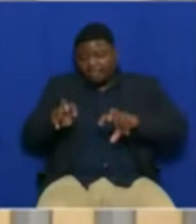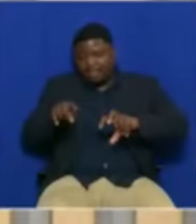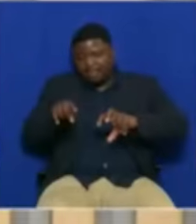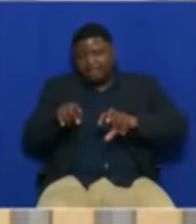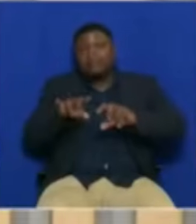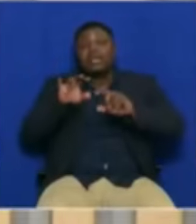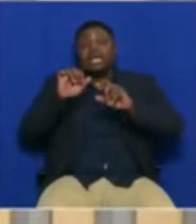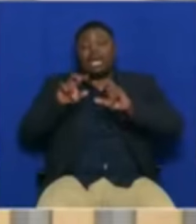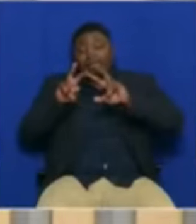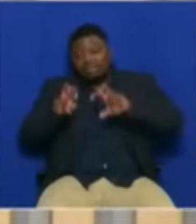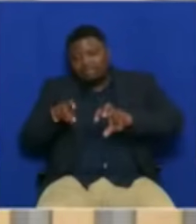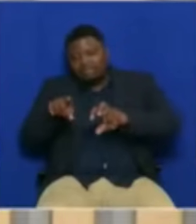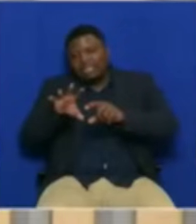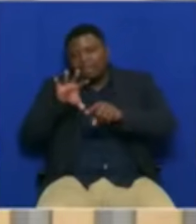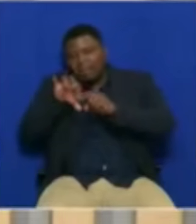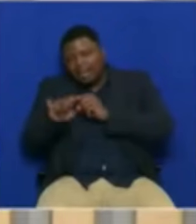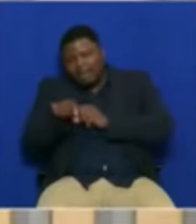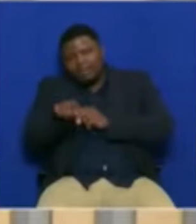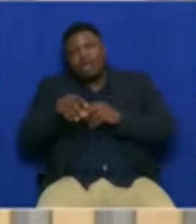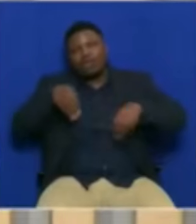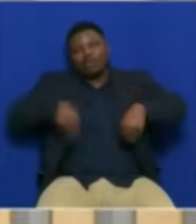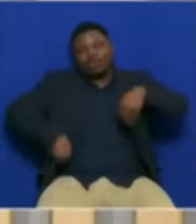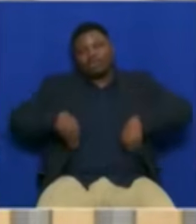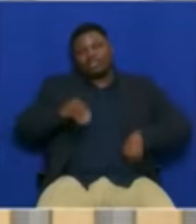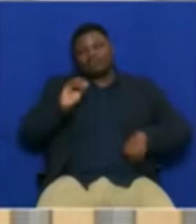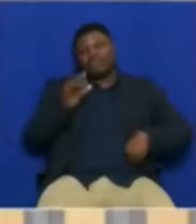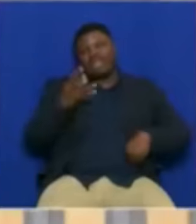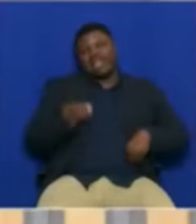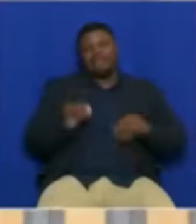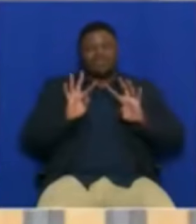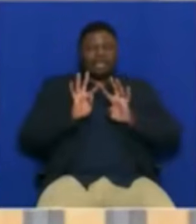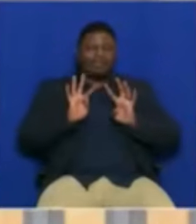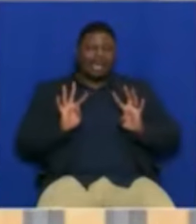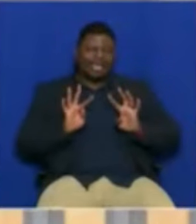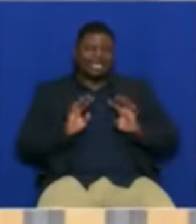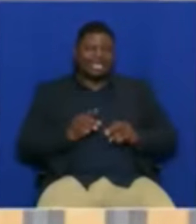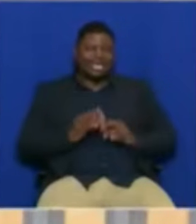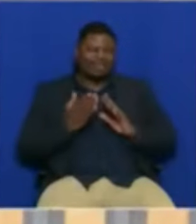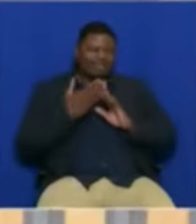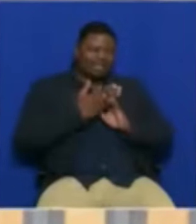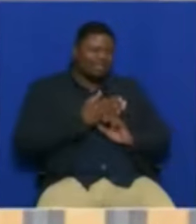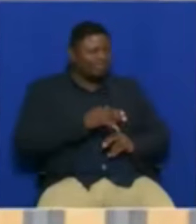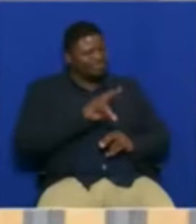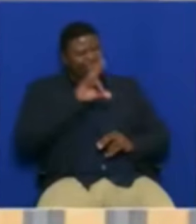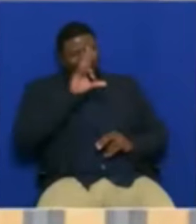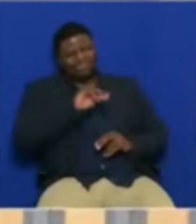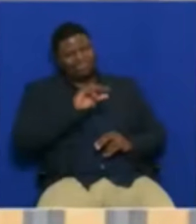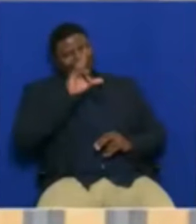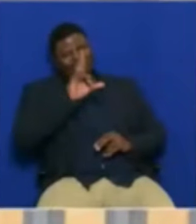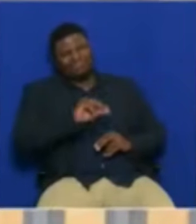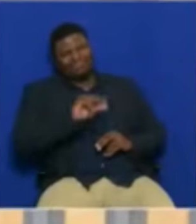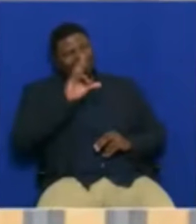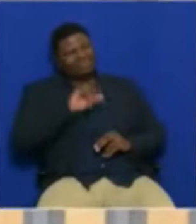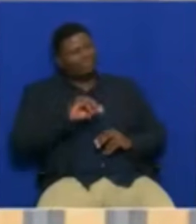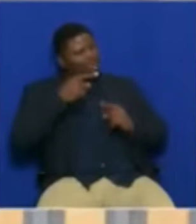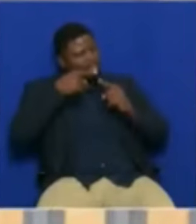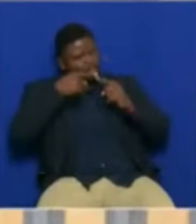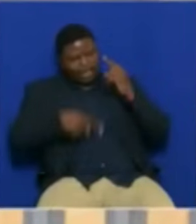panel. I'm not talking about... No. That's very illogical. That's very illogical reasoning,